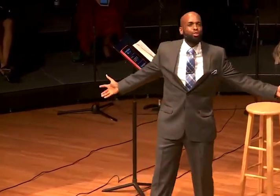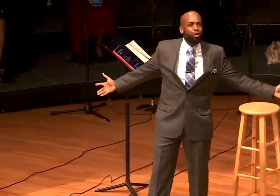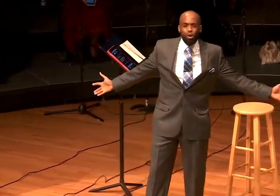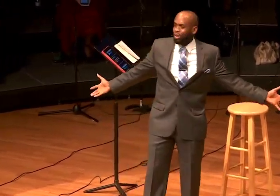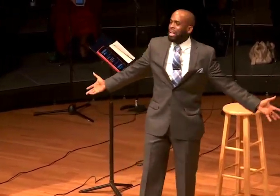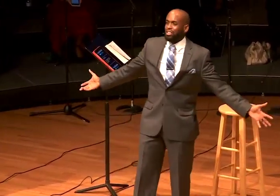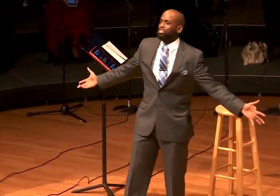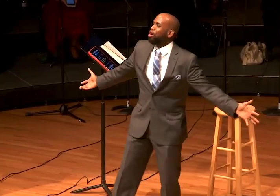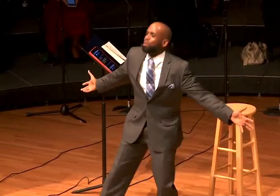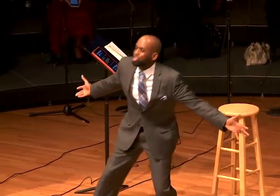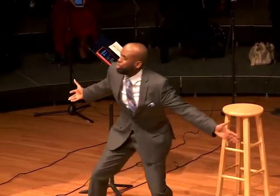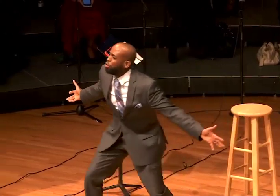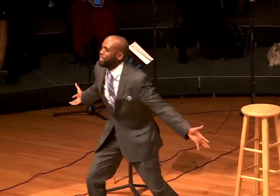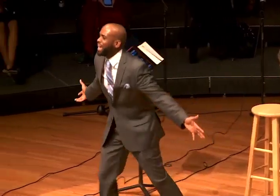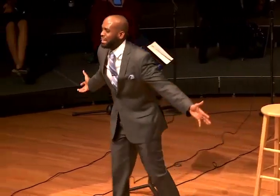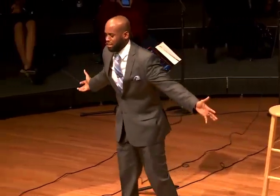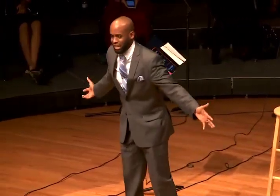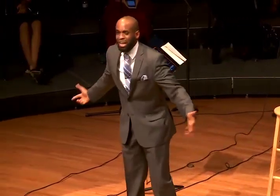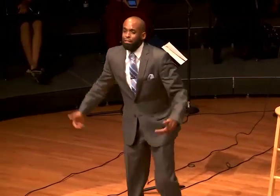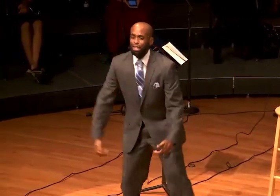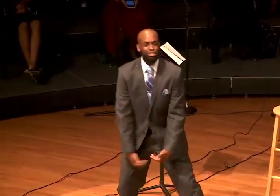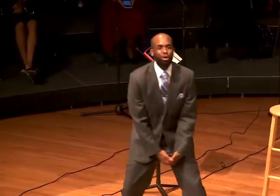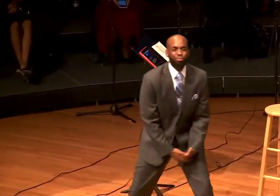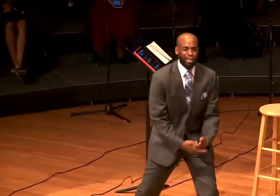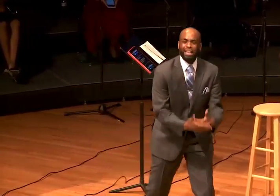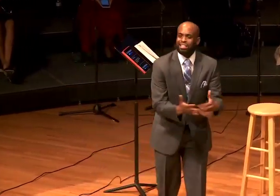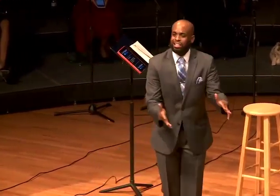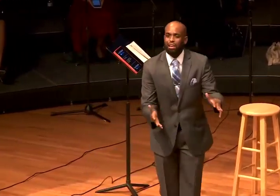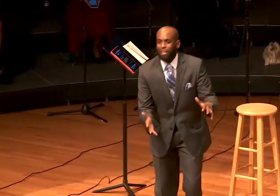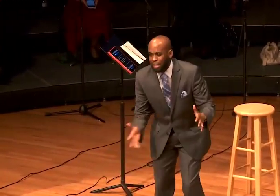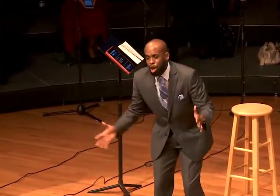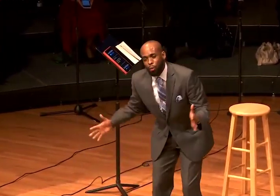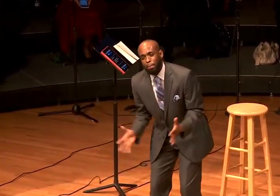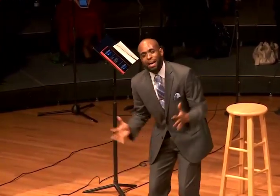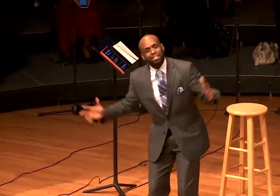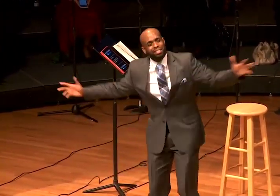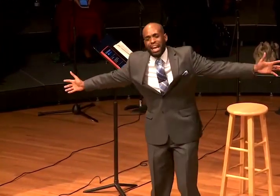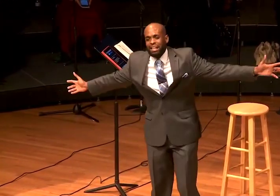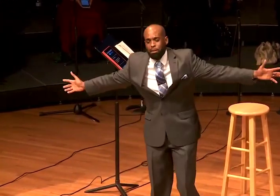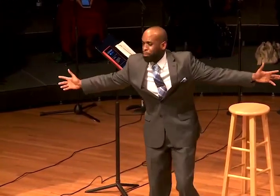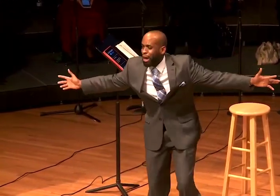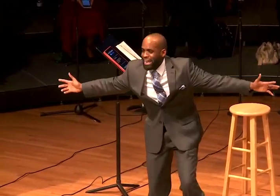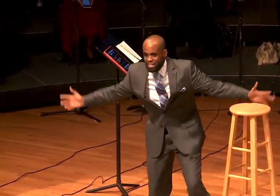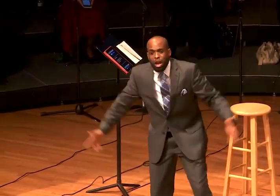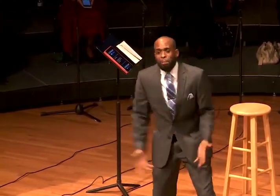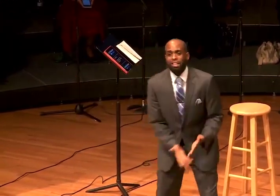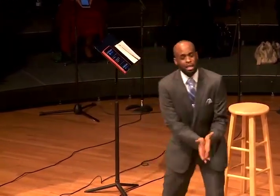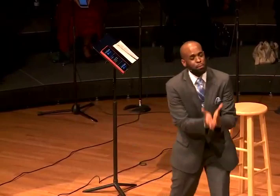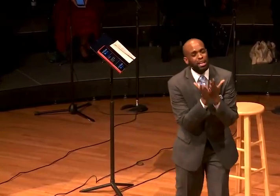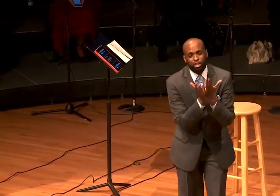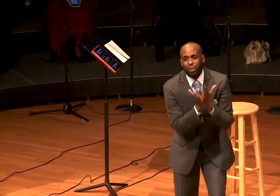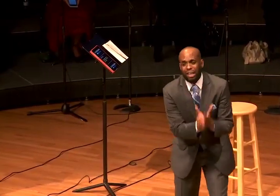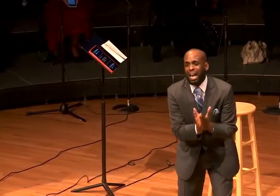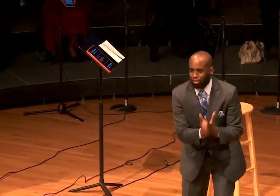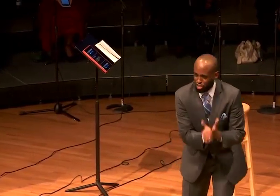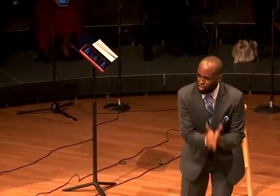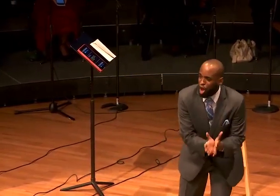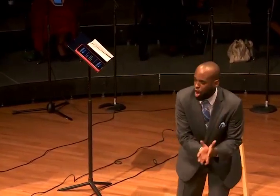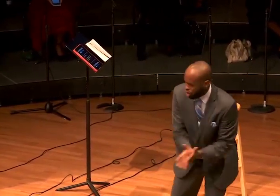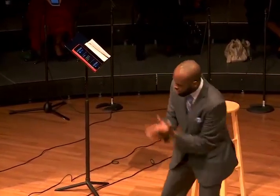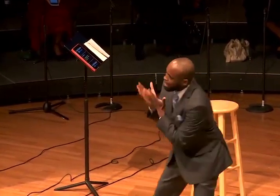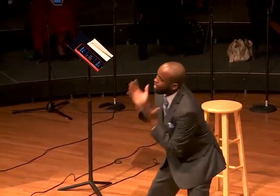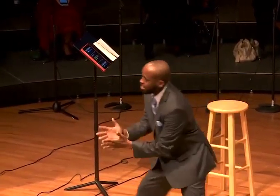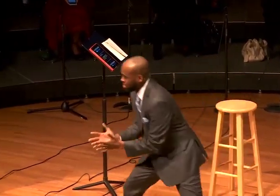no renewal. There's no rejuvenation. There's no thanksgiving. We may stand in praise, but that's because we like